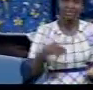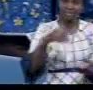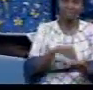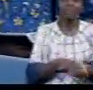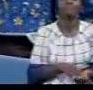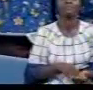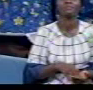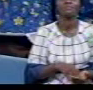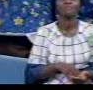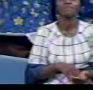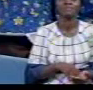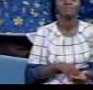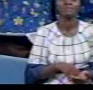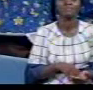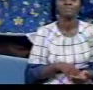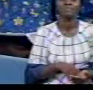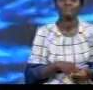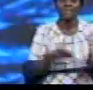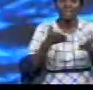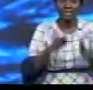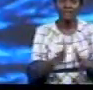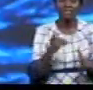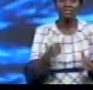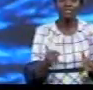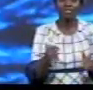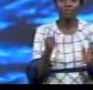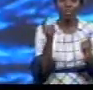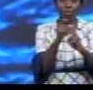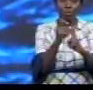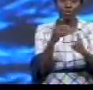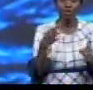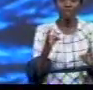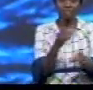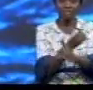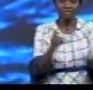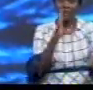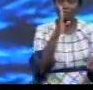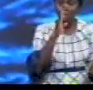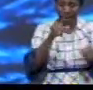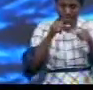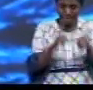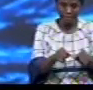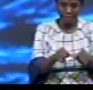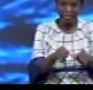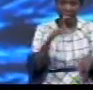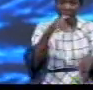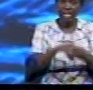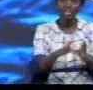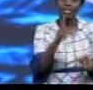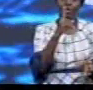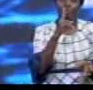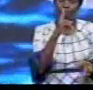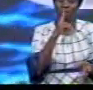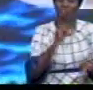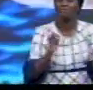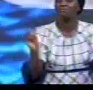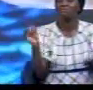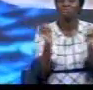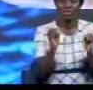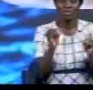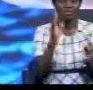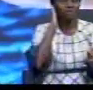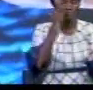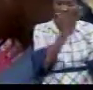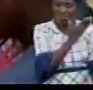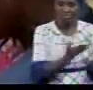Let the word of deliverance be permanent in your mouth. Nothing will bring you down